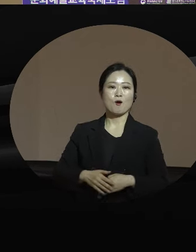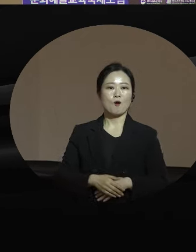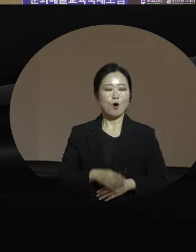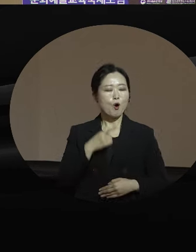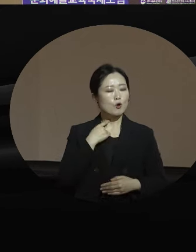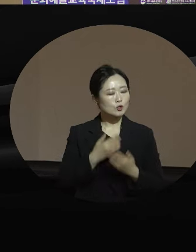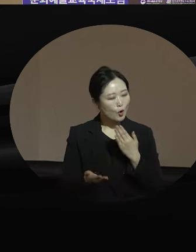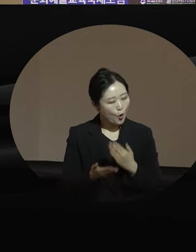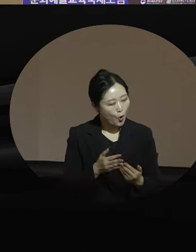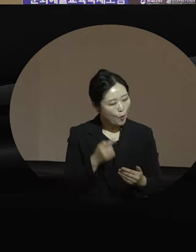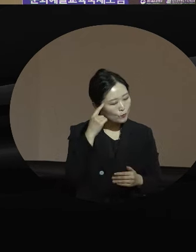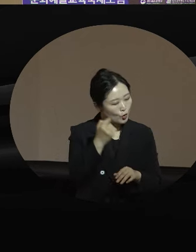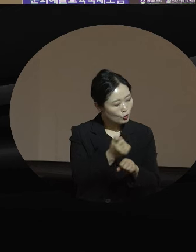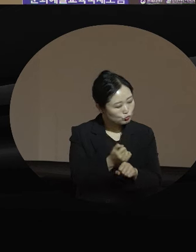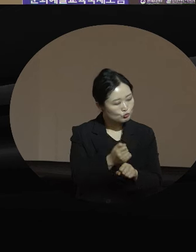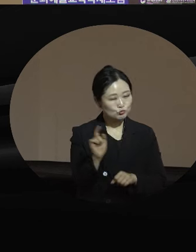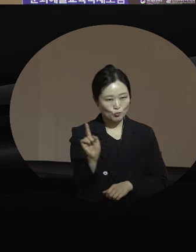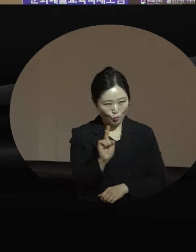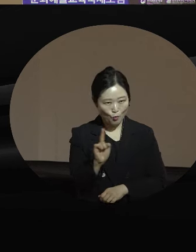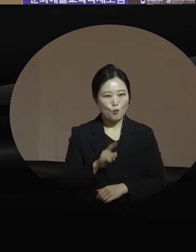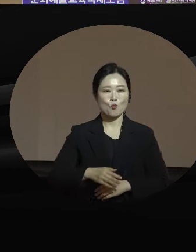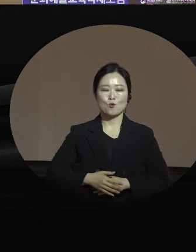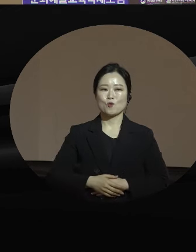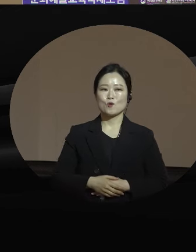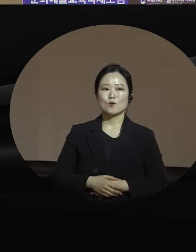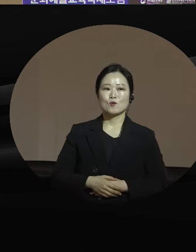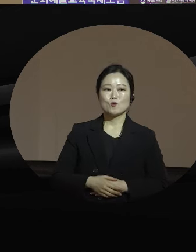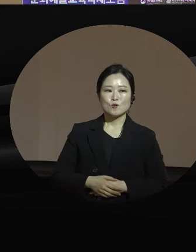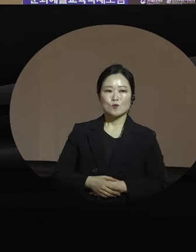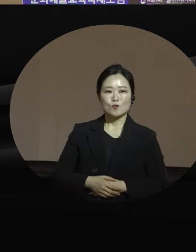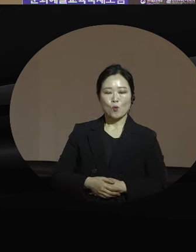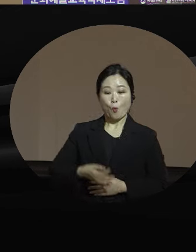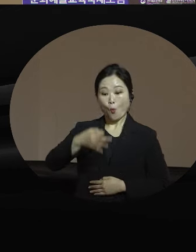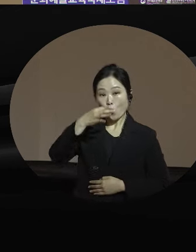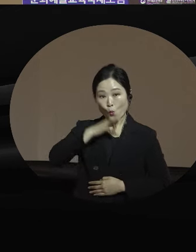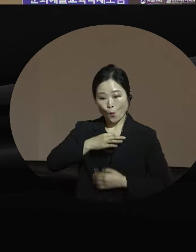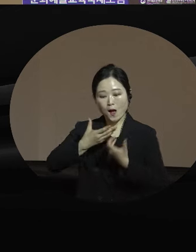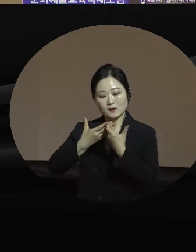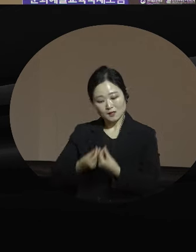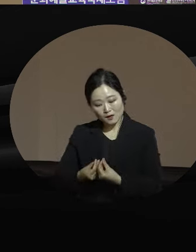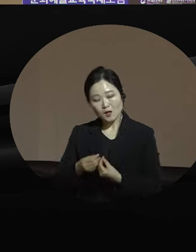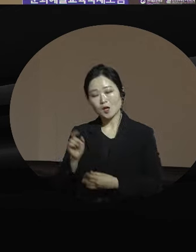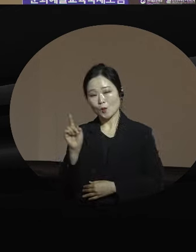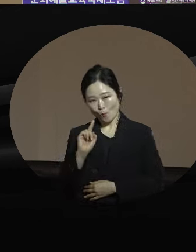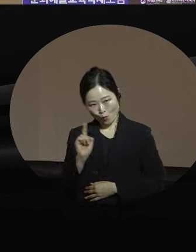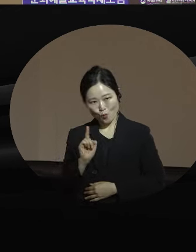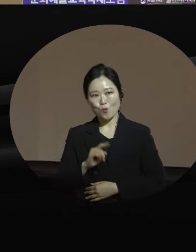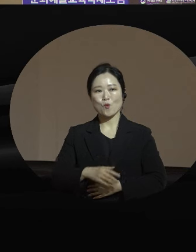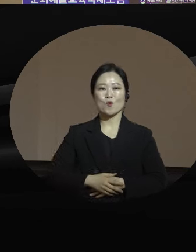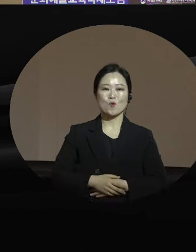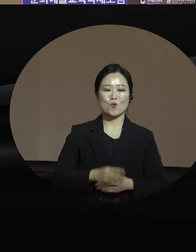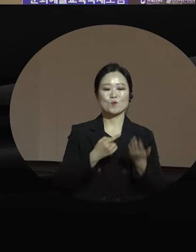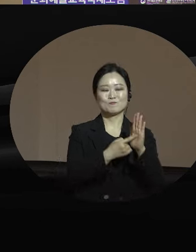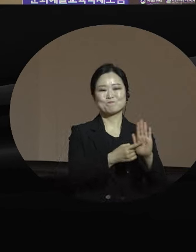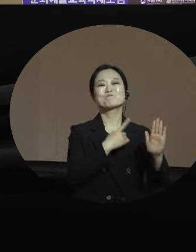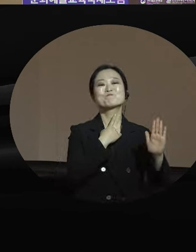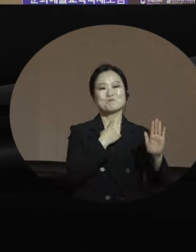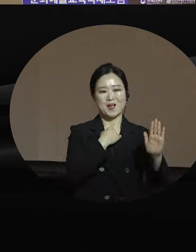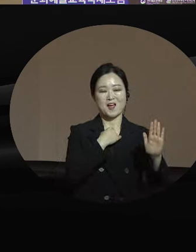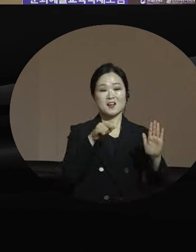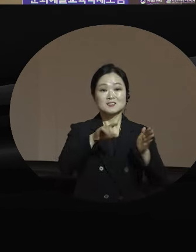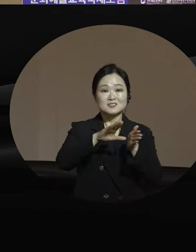practices. The head of the Art Association of Korea, Samuel John, and also the fashion designer,